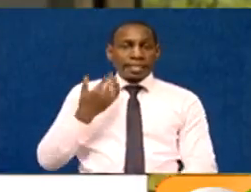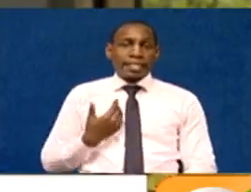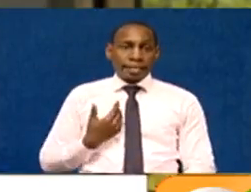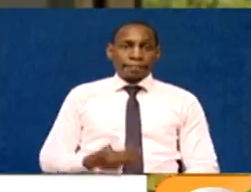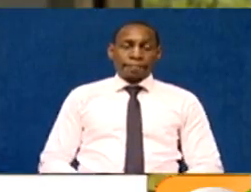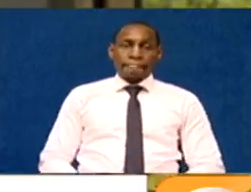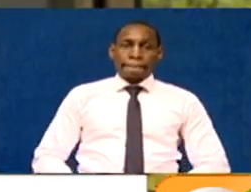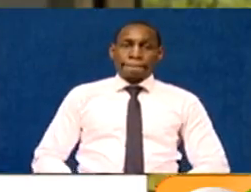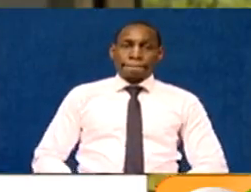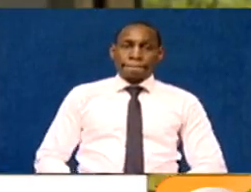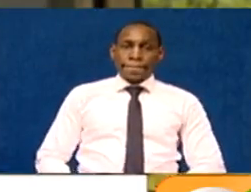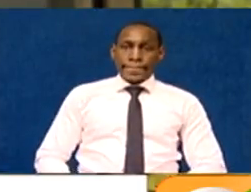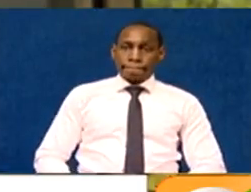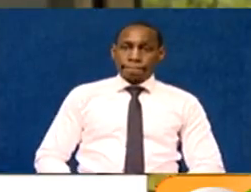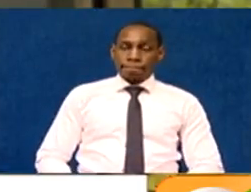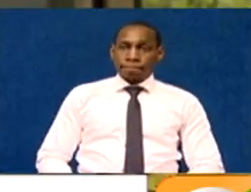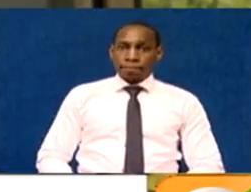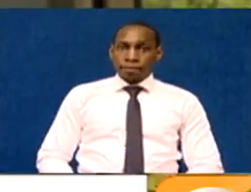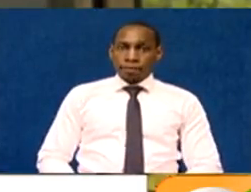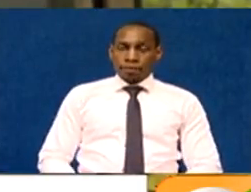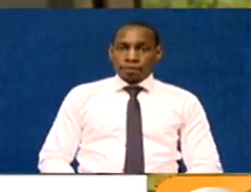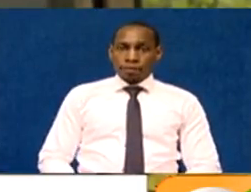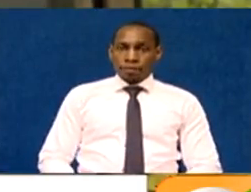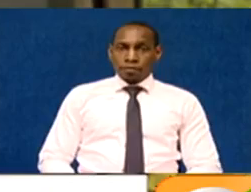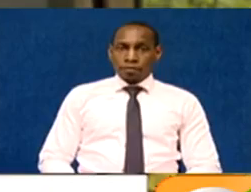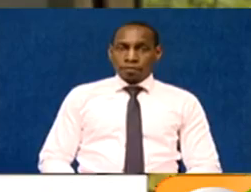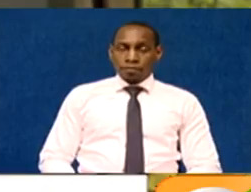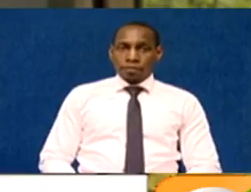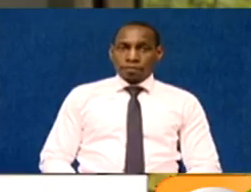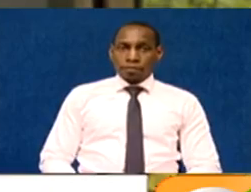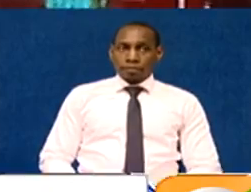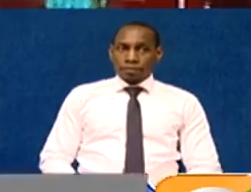Raquel Mugai, Citizen TV, at the Kenya Medical Research Institute, Nairobi.